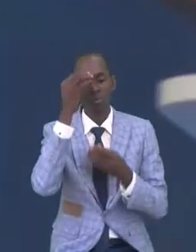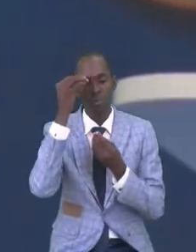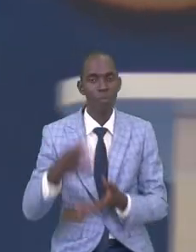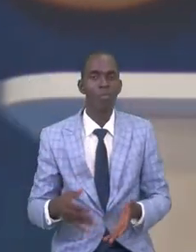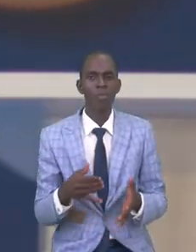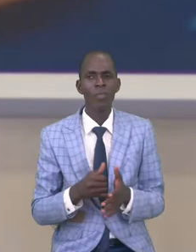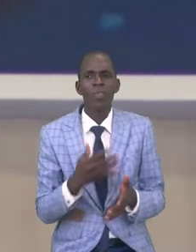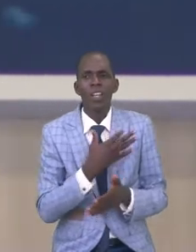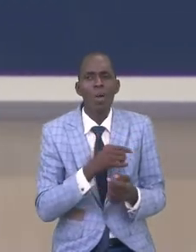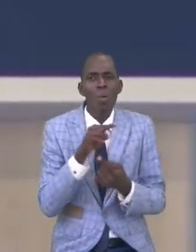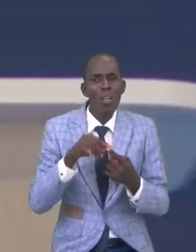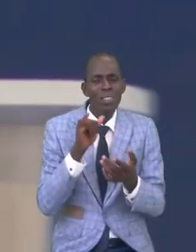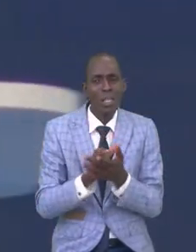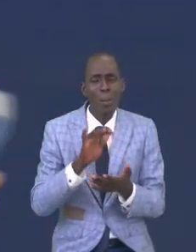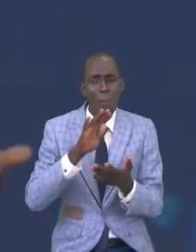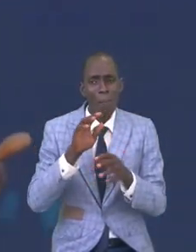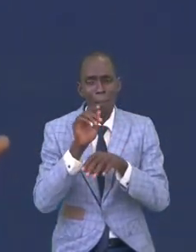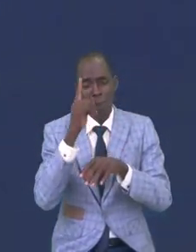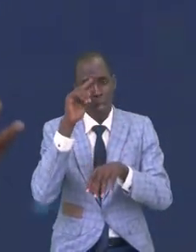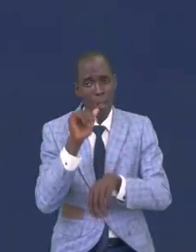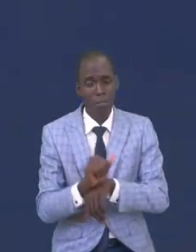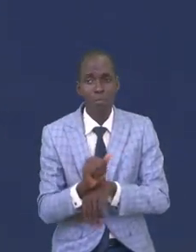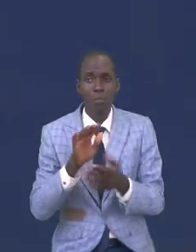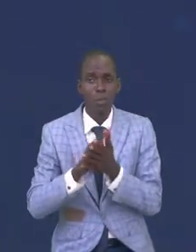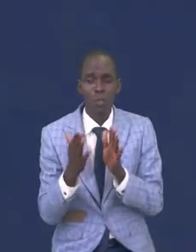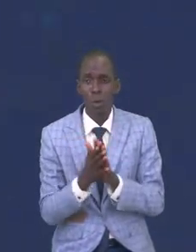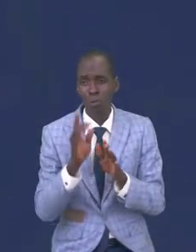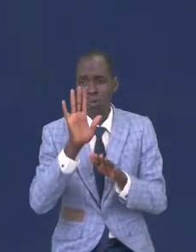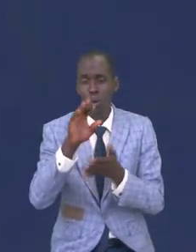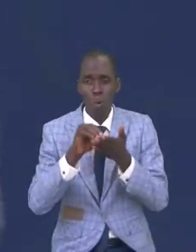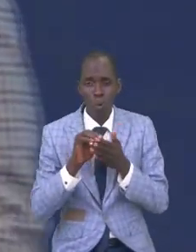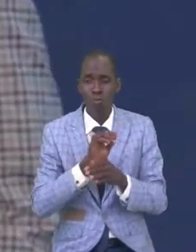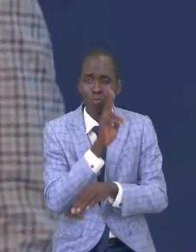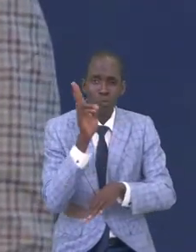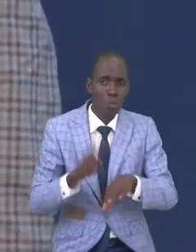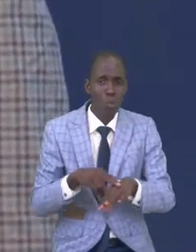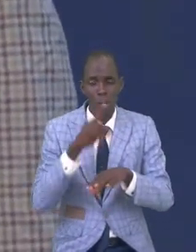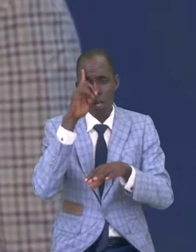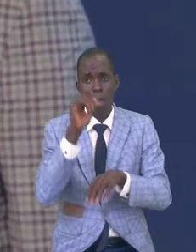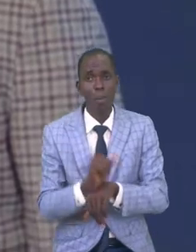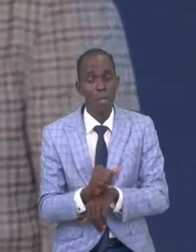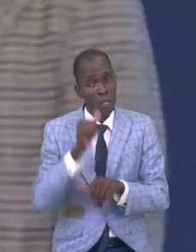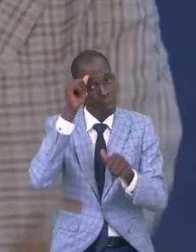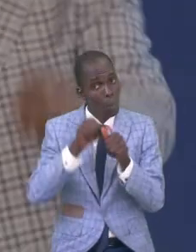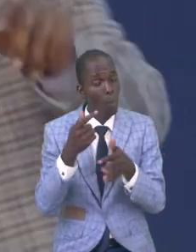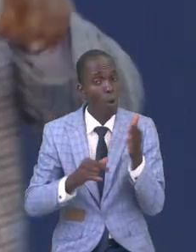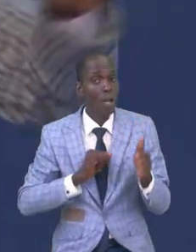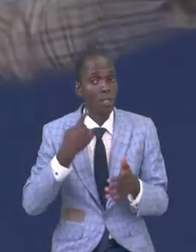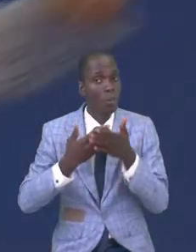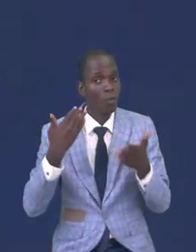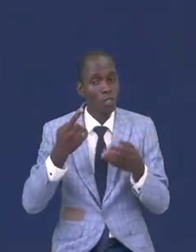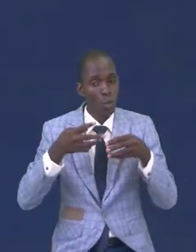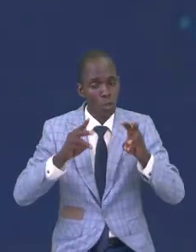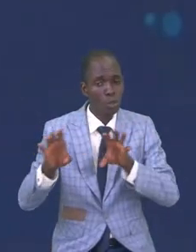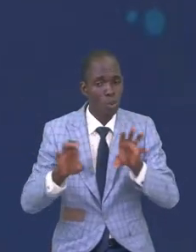that becomes habitual in your life, remember what I said, the way you do anything is the way